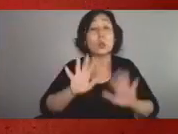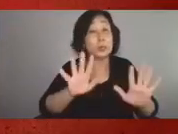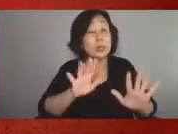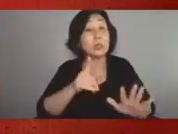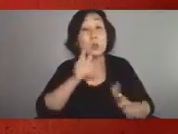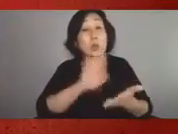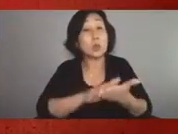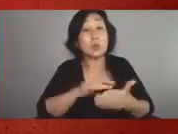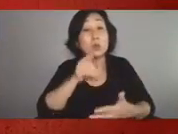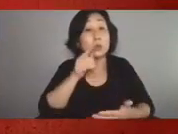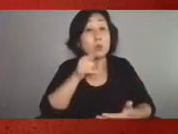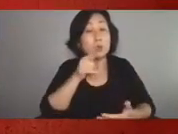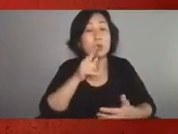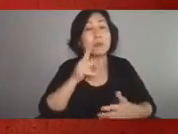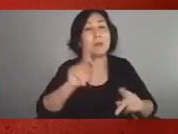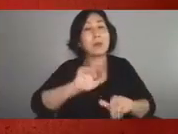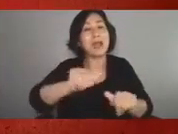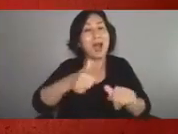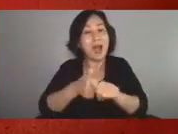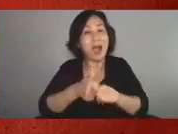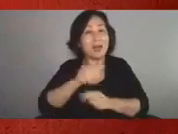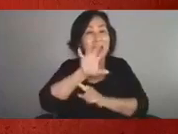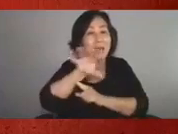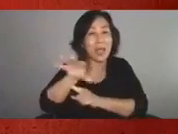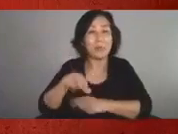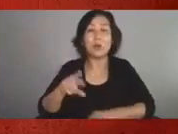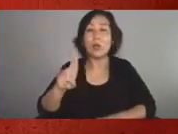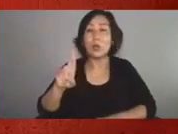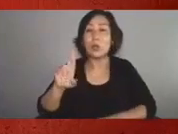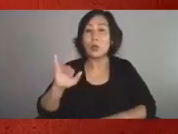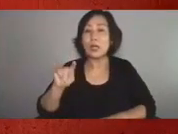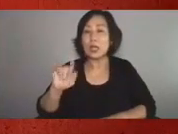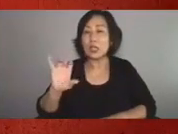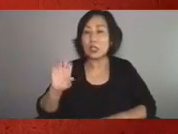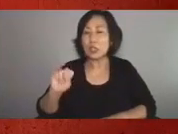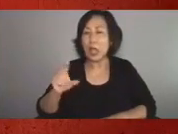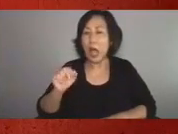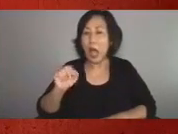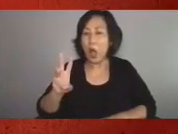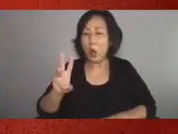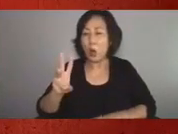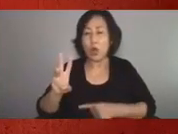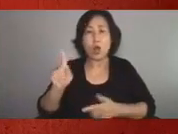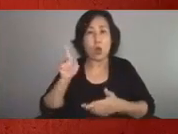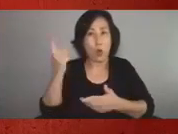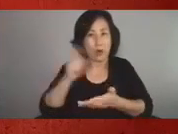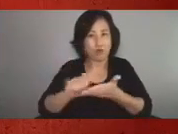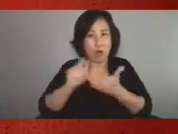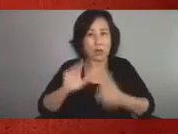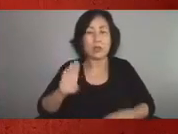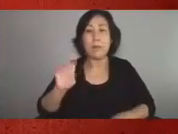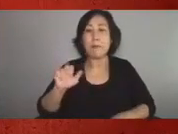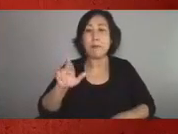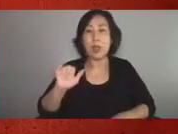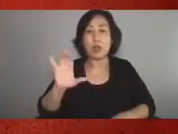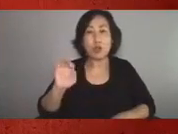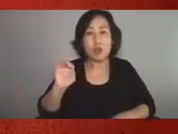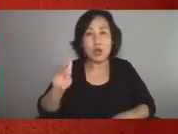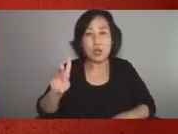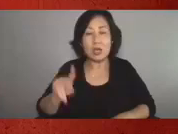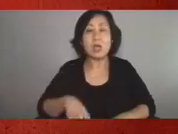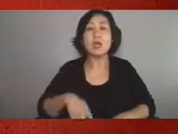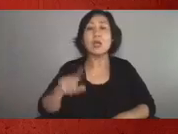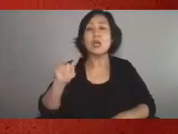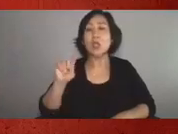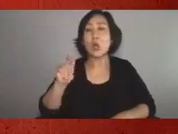credited to the people behind the cameras. You know, I mean, we have Rita Shaw, who, you know, was one of the writers for